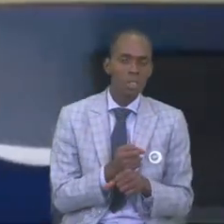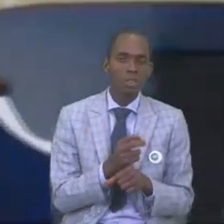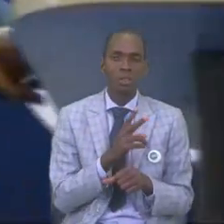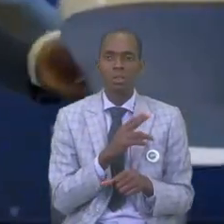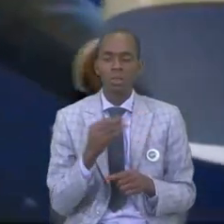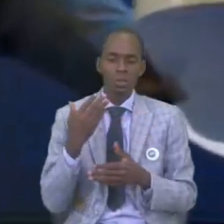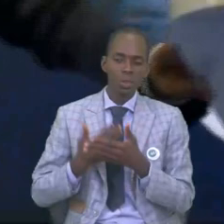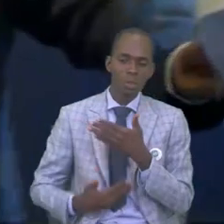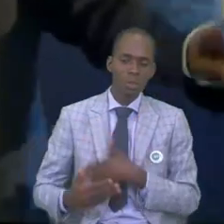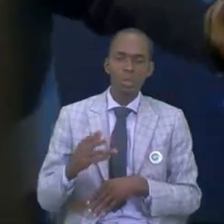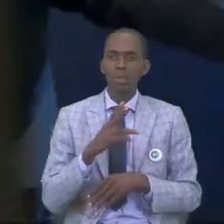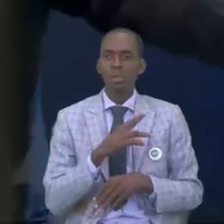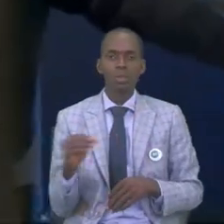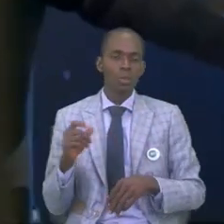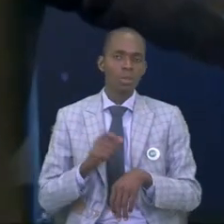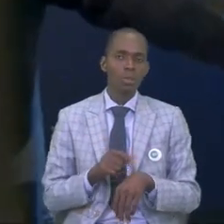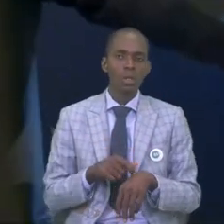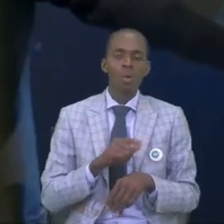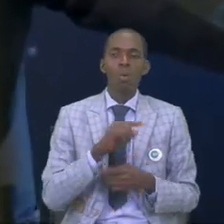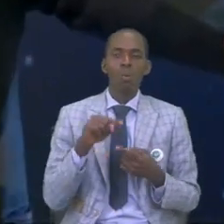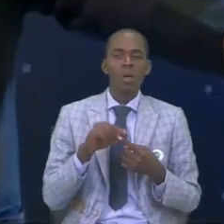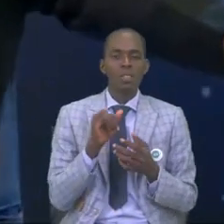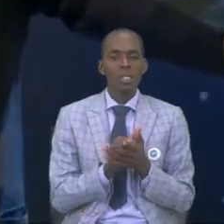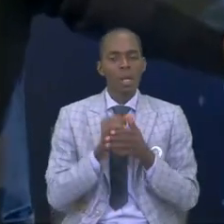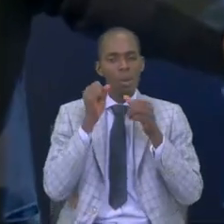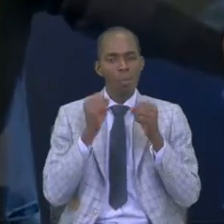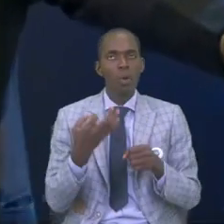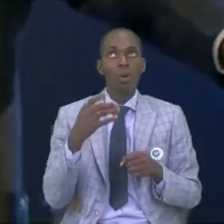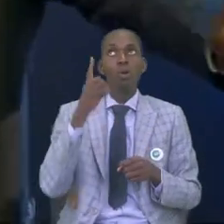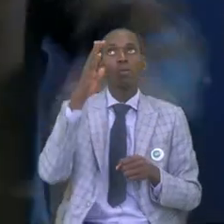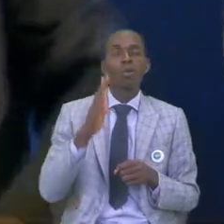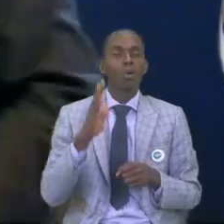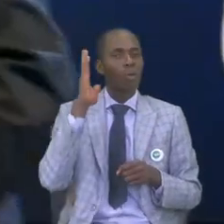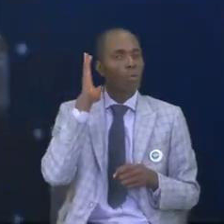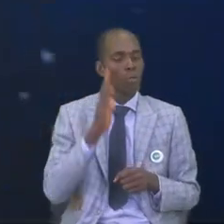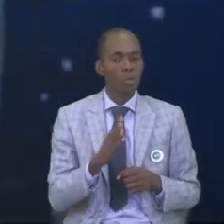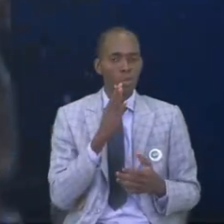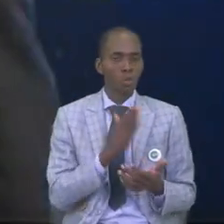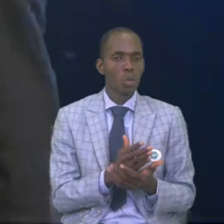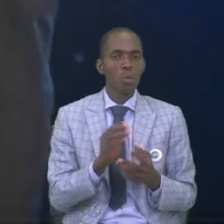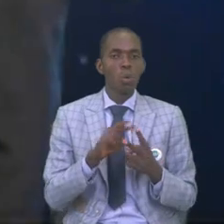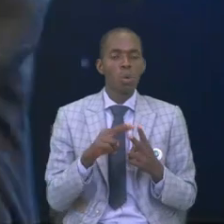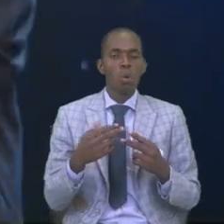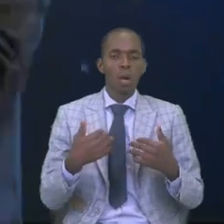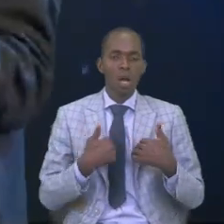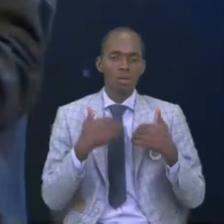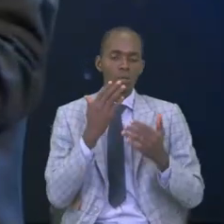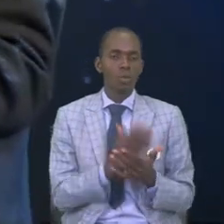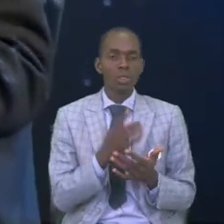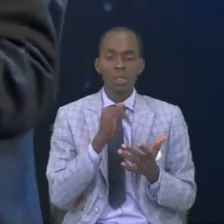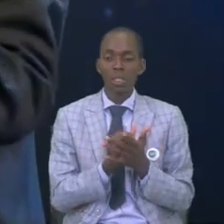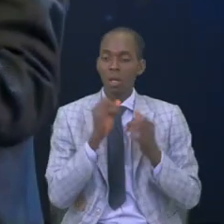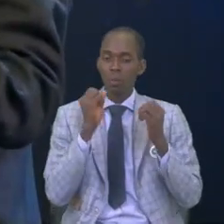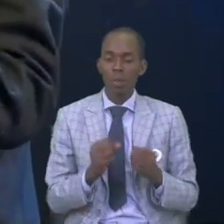no dispensation where that power of God has taught. He says that power, Christ, because